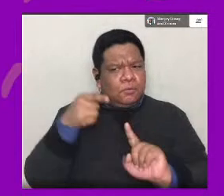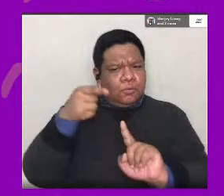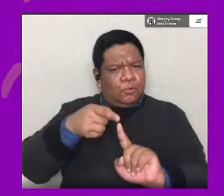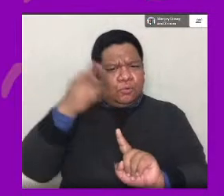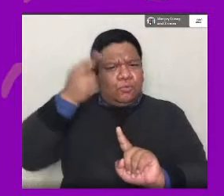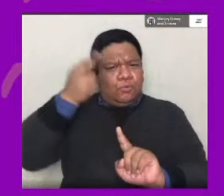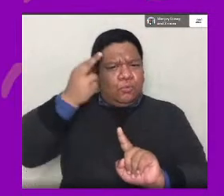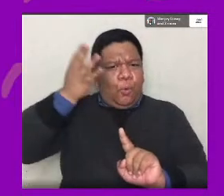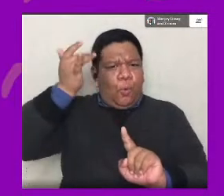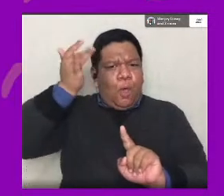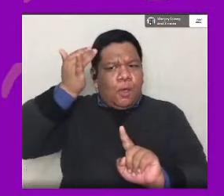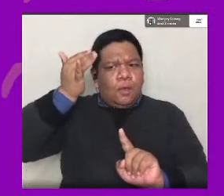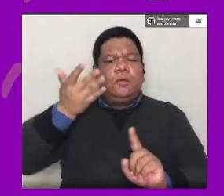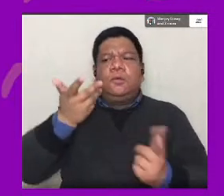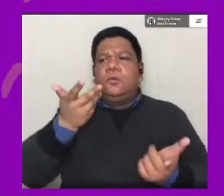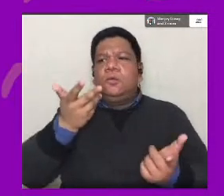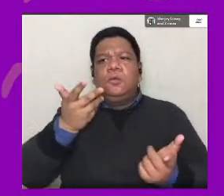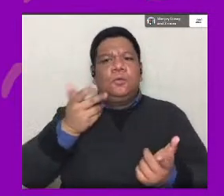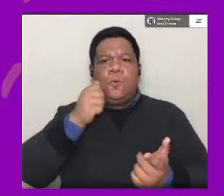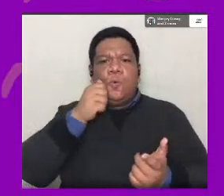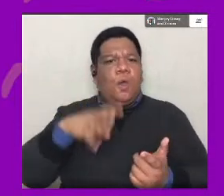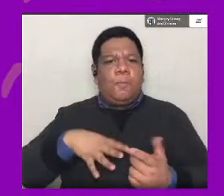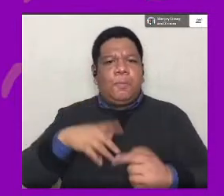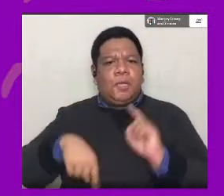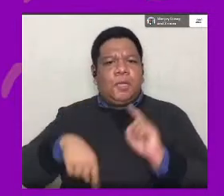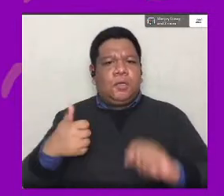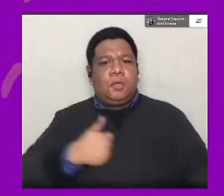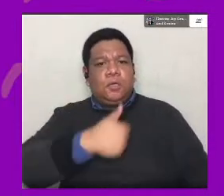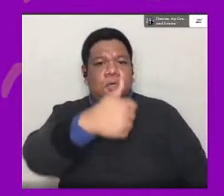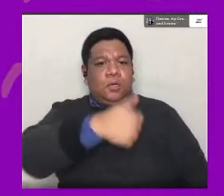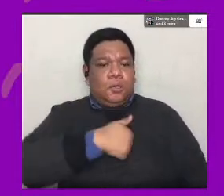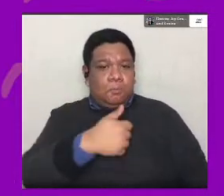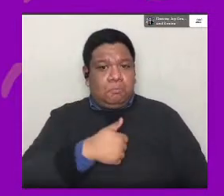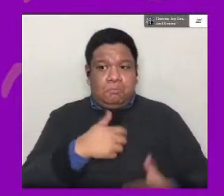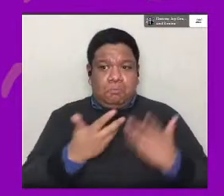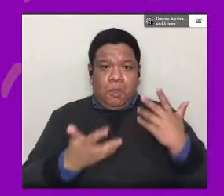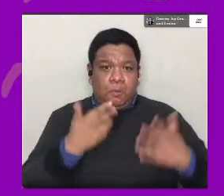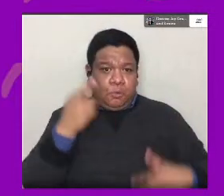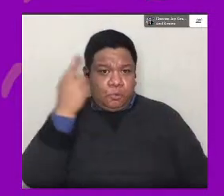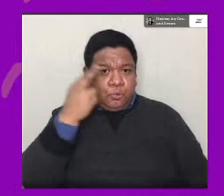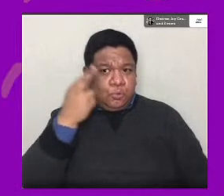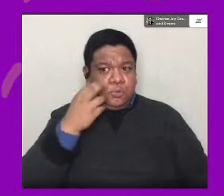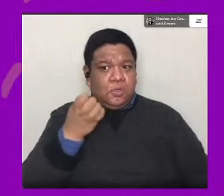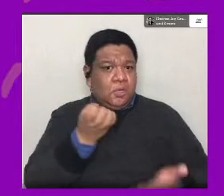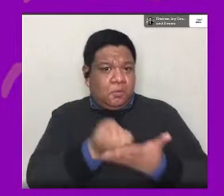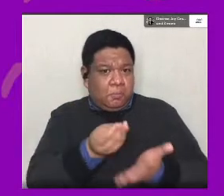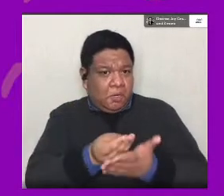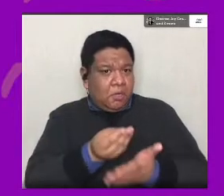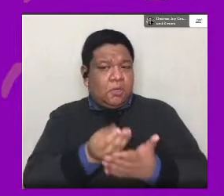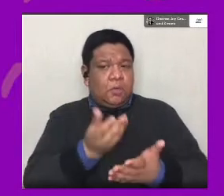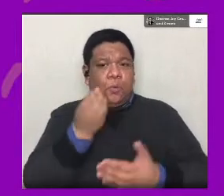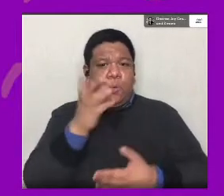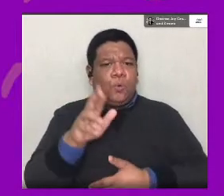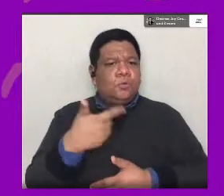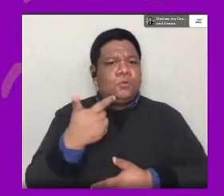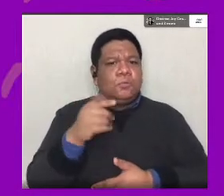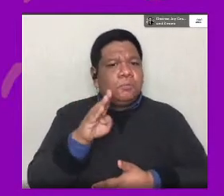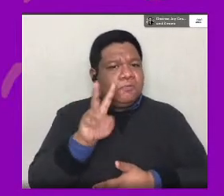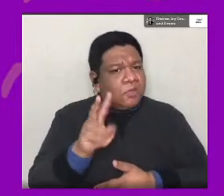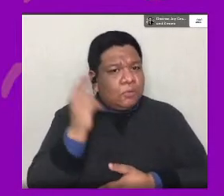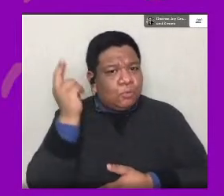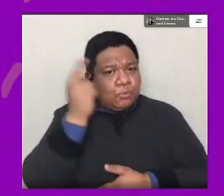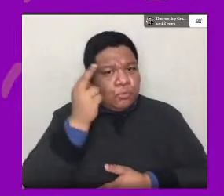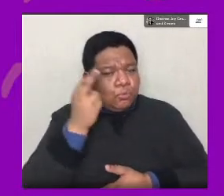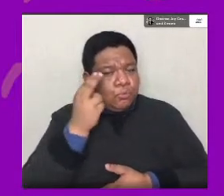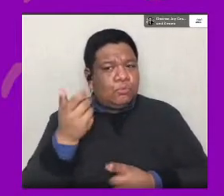not able to travel, if it's because of economic reasons or if it's because of GBV concerns or